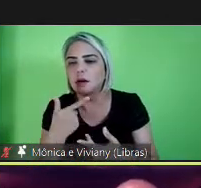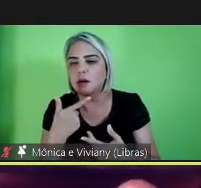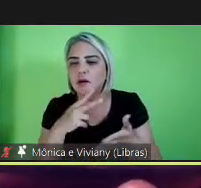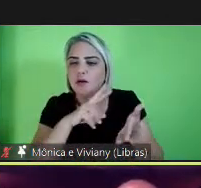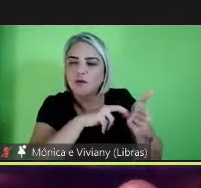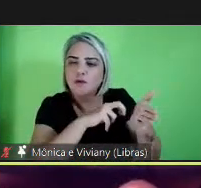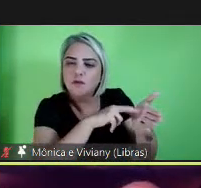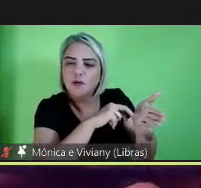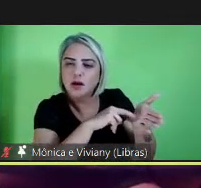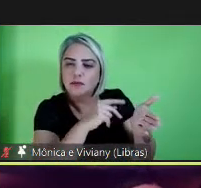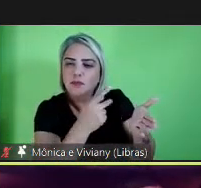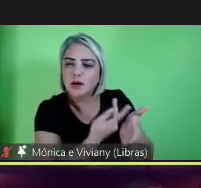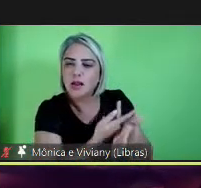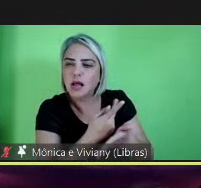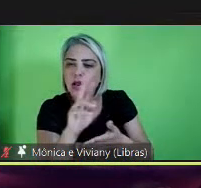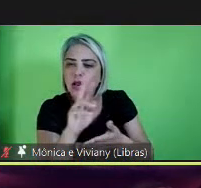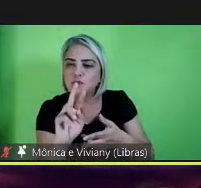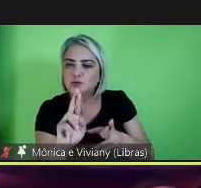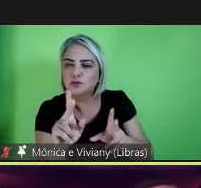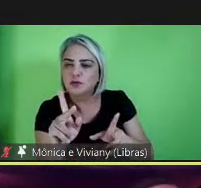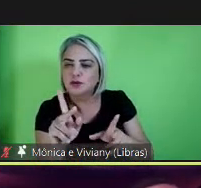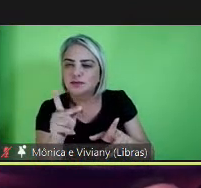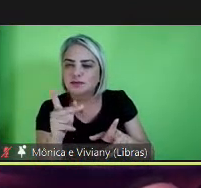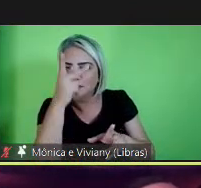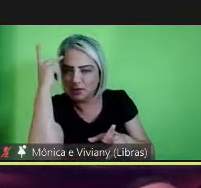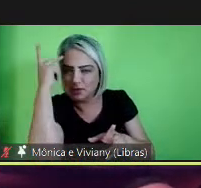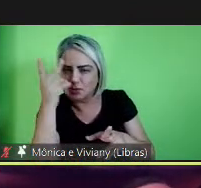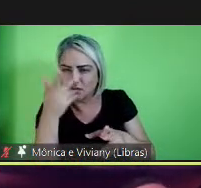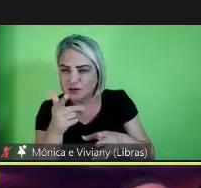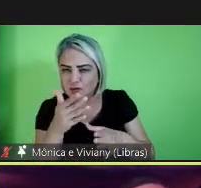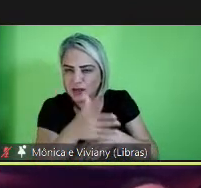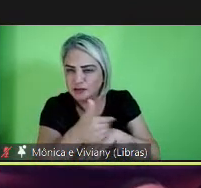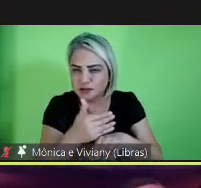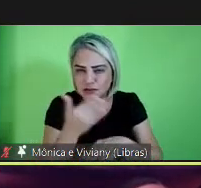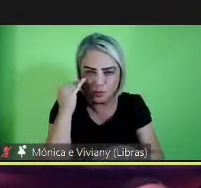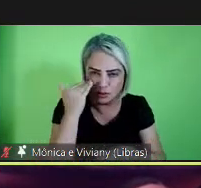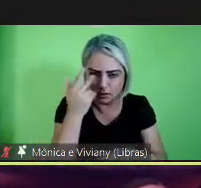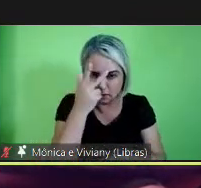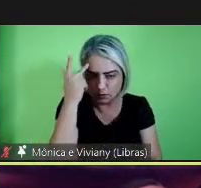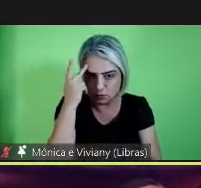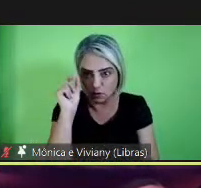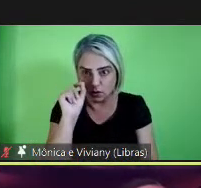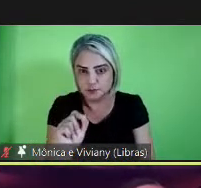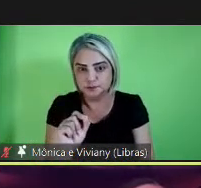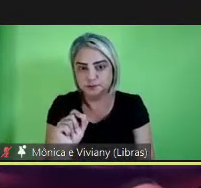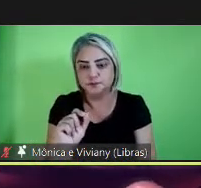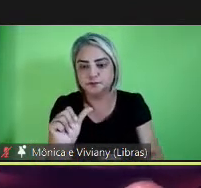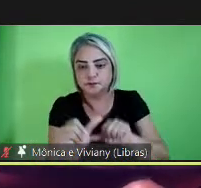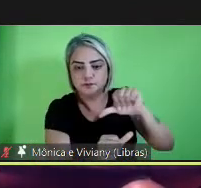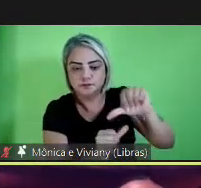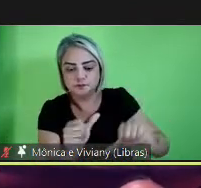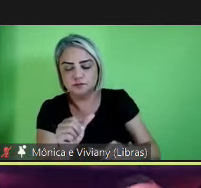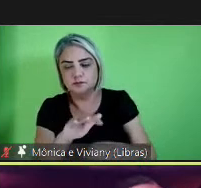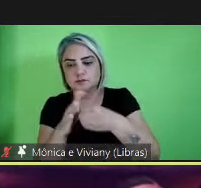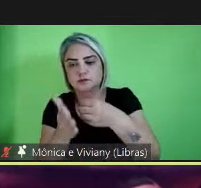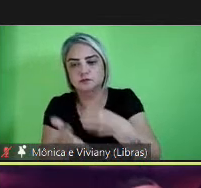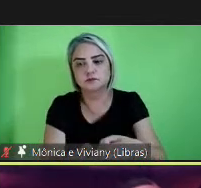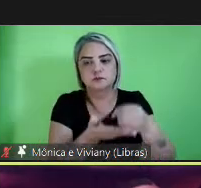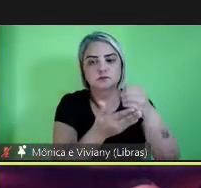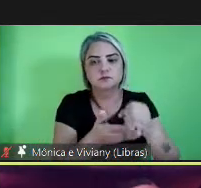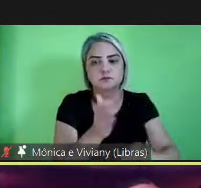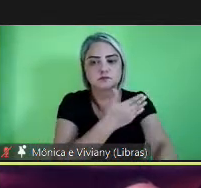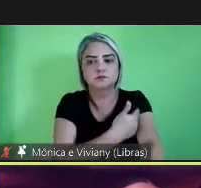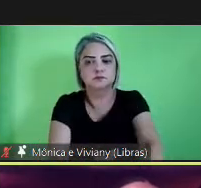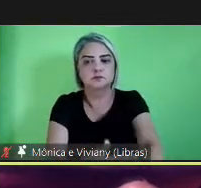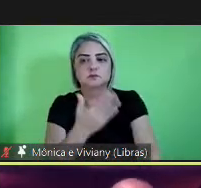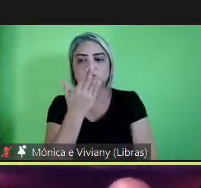we're talking about. For sustainable changes to eating habits, we accept that persons